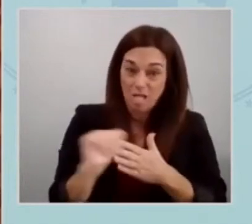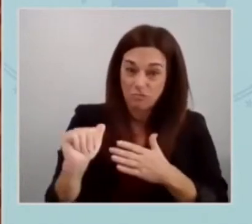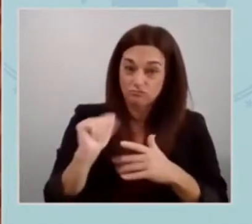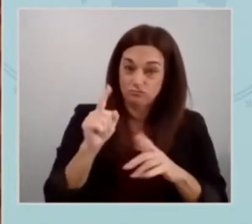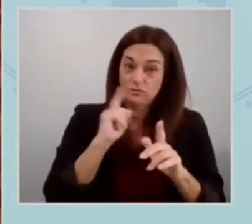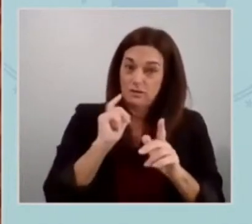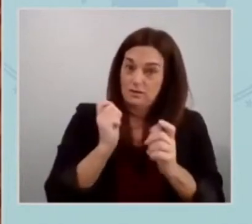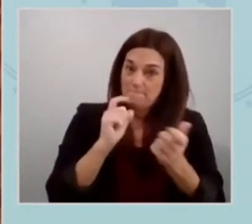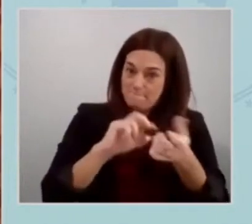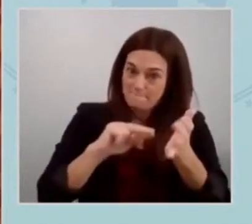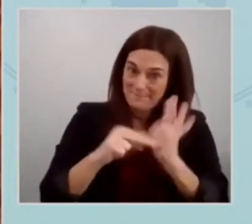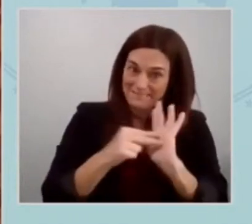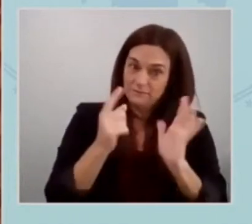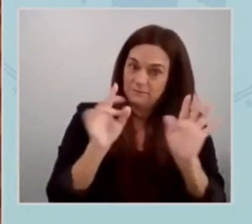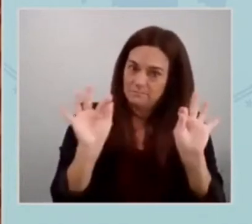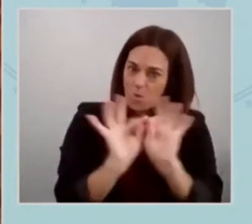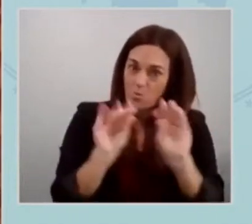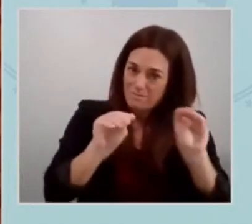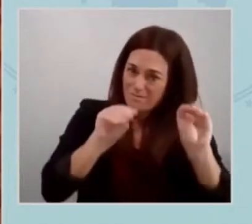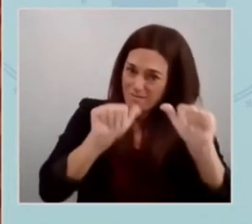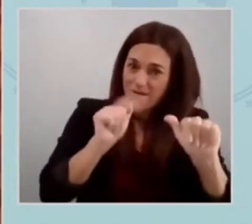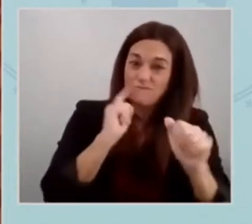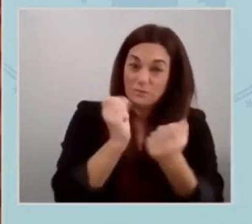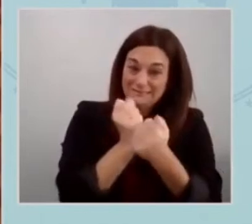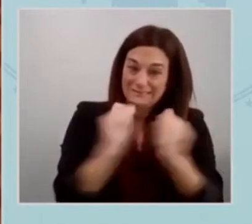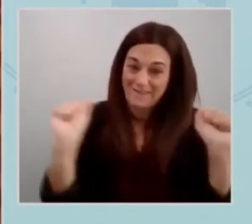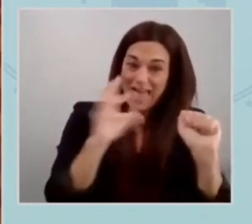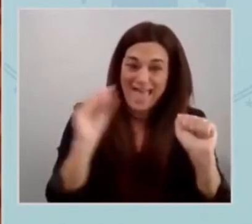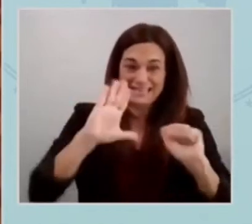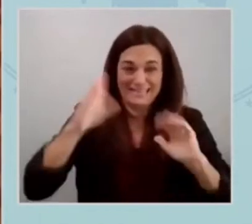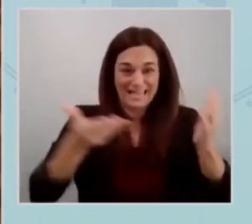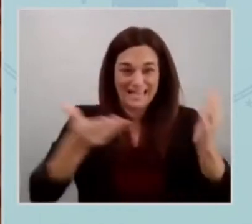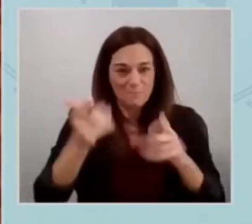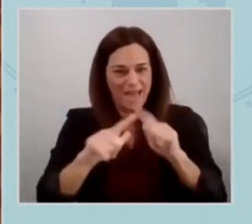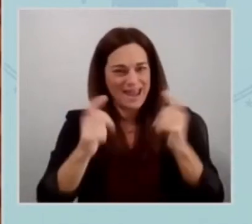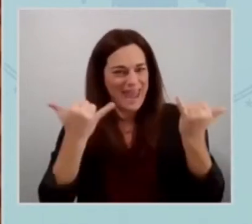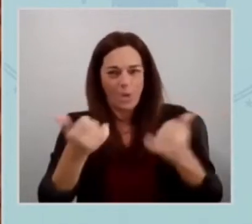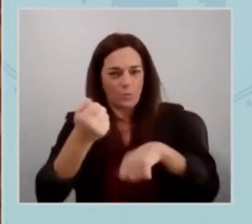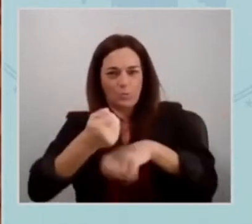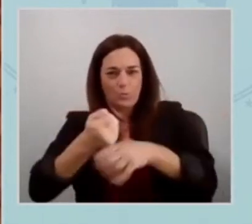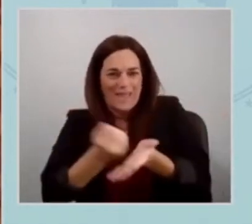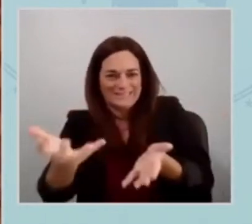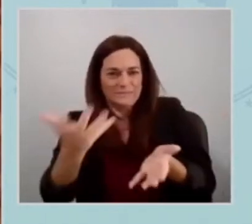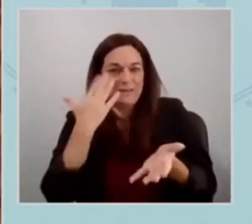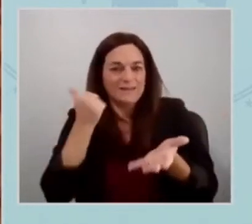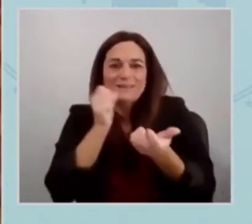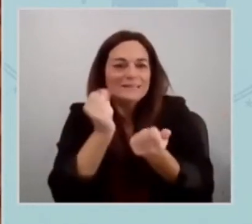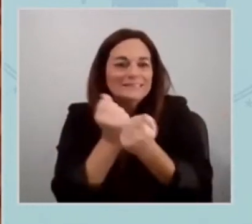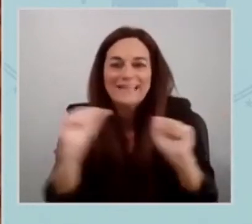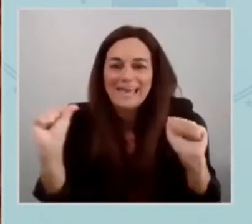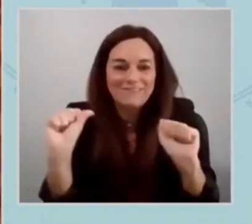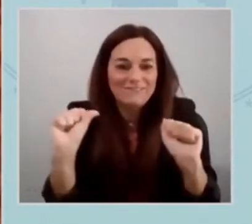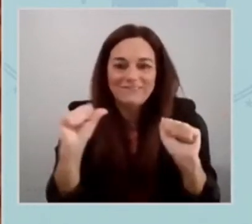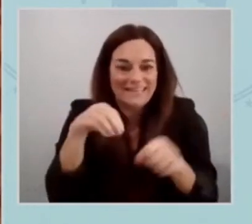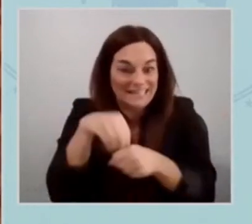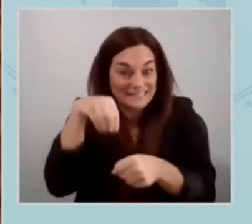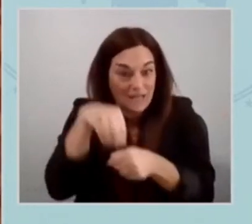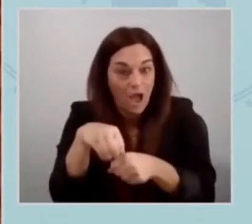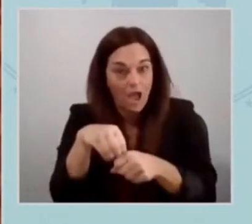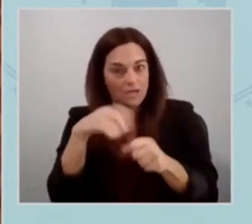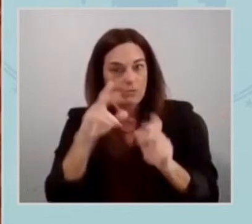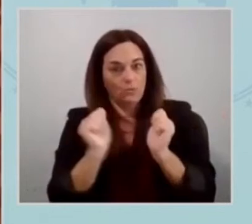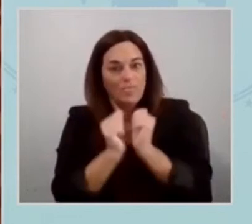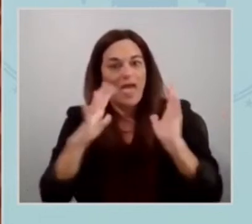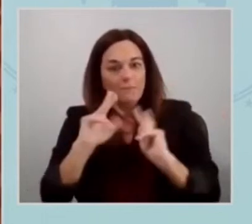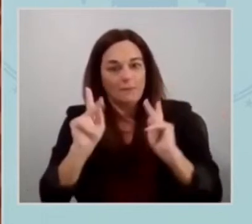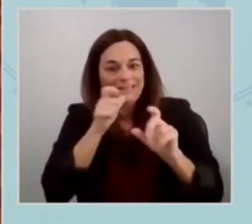spent $20,000 to make our restaurant as safe as possible for our team and for our guests. But that money just seems like a waste now, as